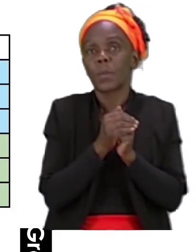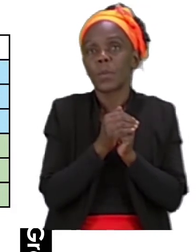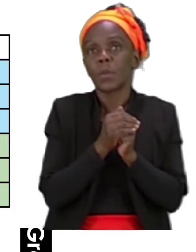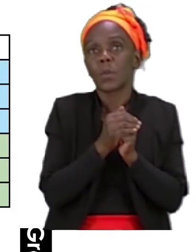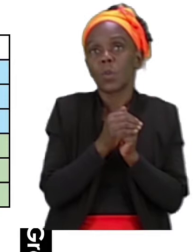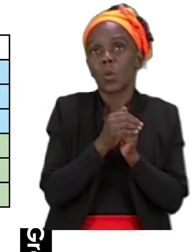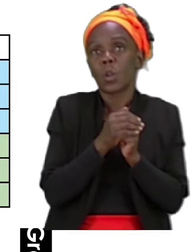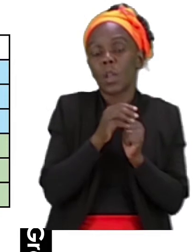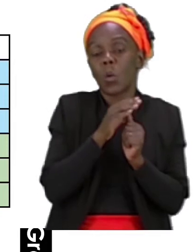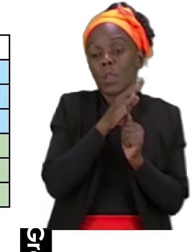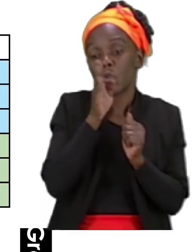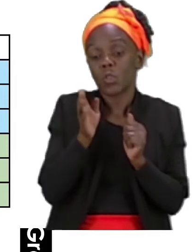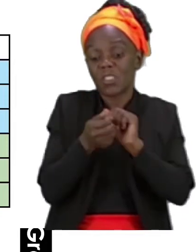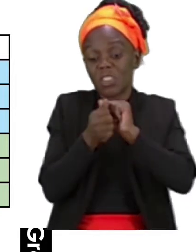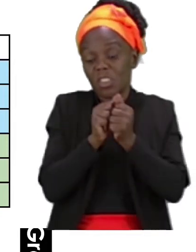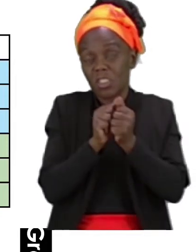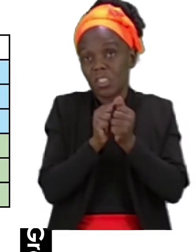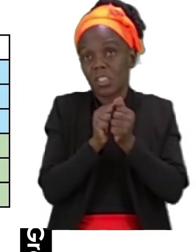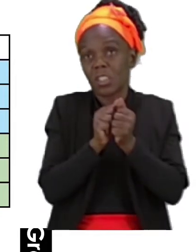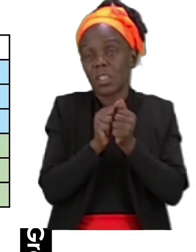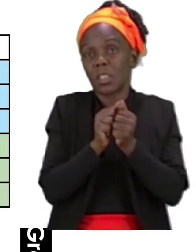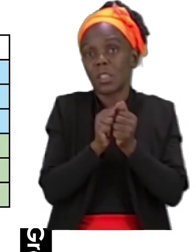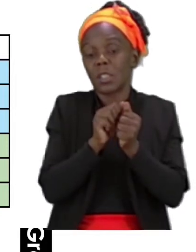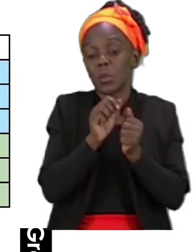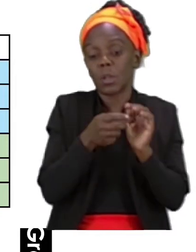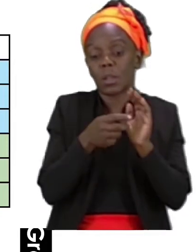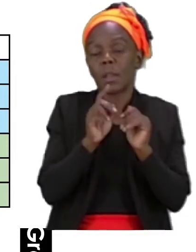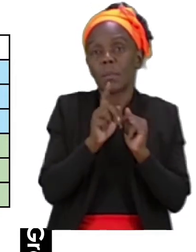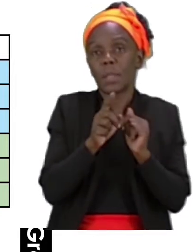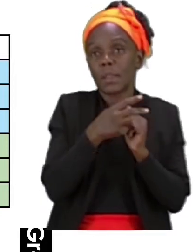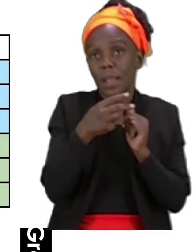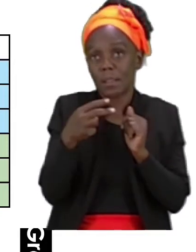yours. Now let's read the sentence with the correct word.